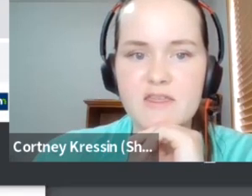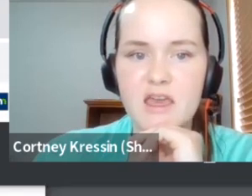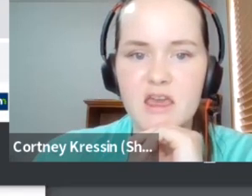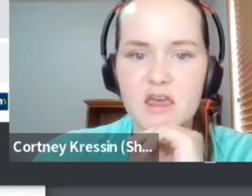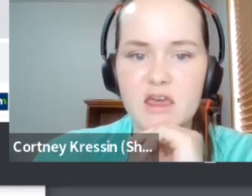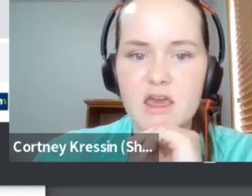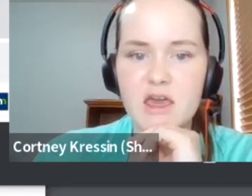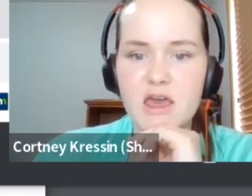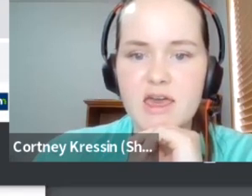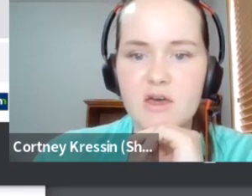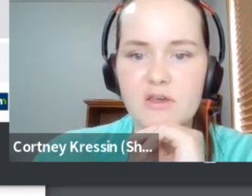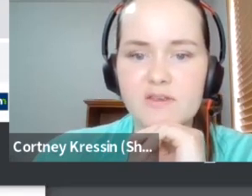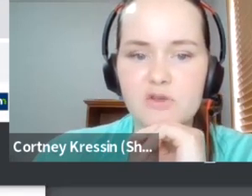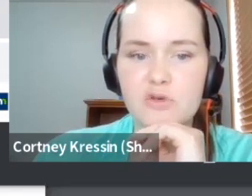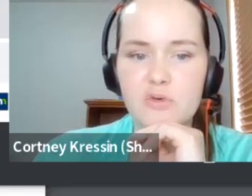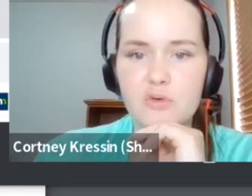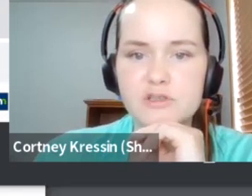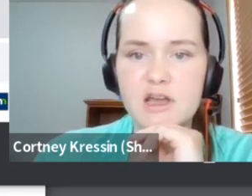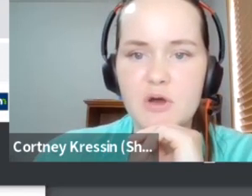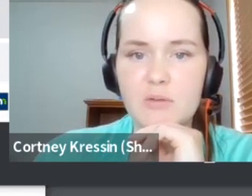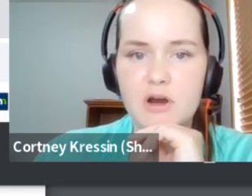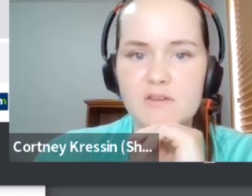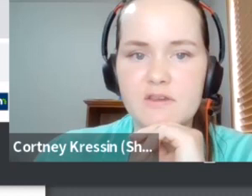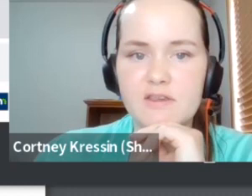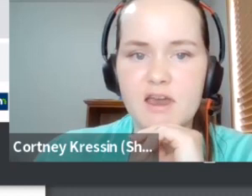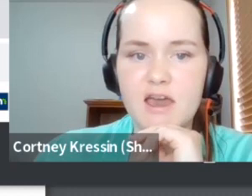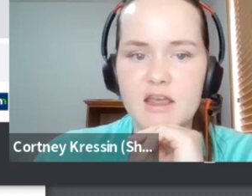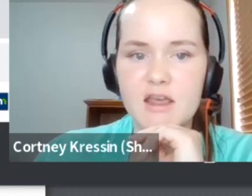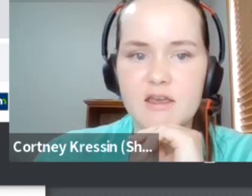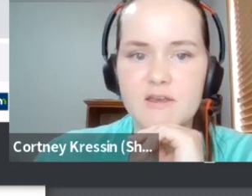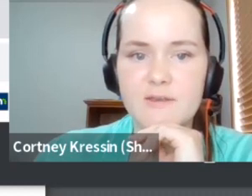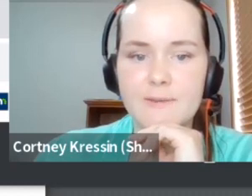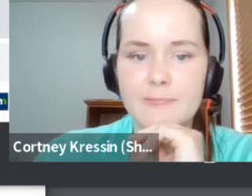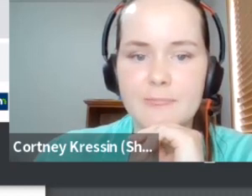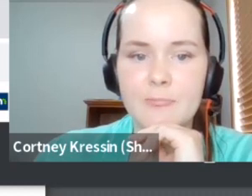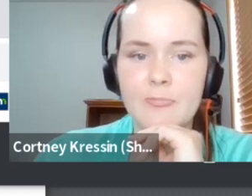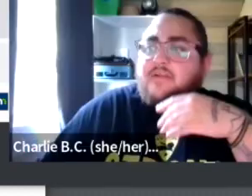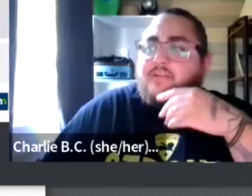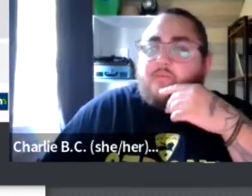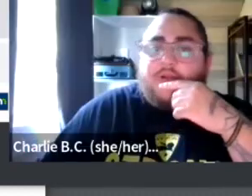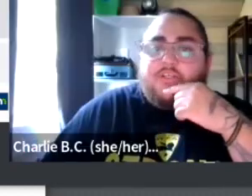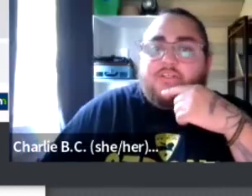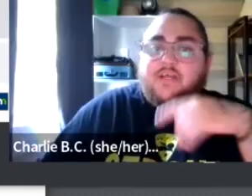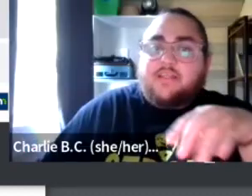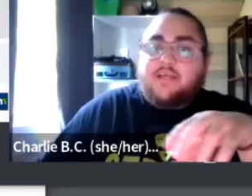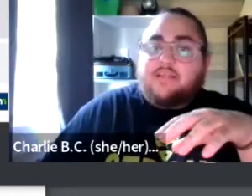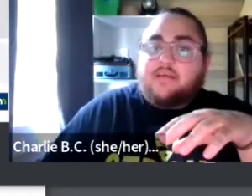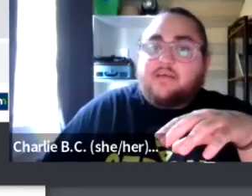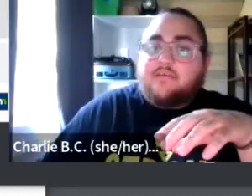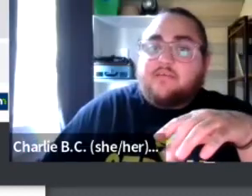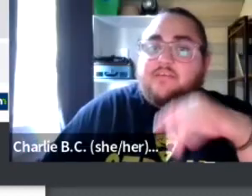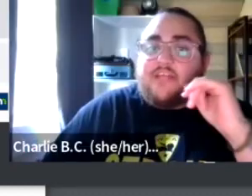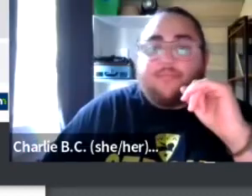you have anything else to talk about in regards to this guide? I did want to just